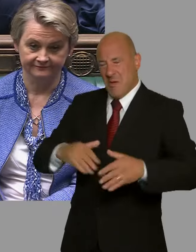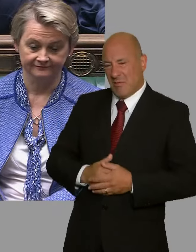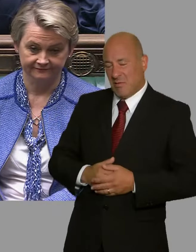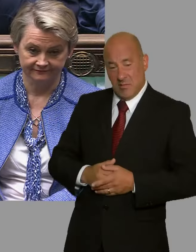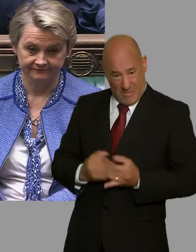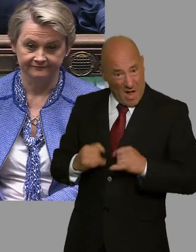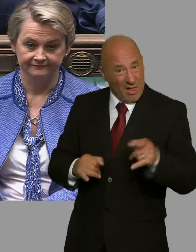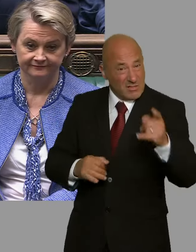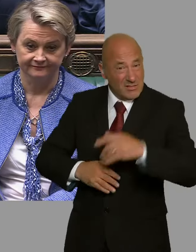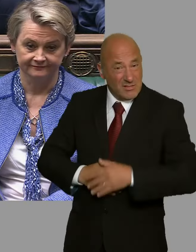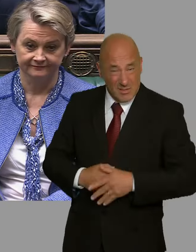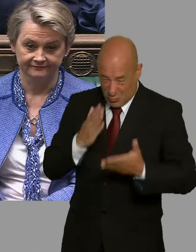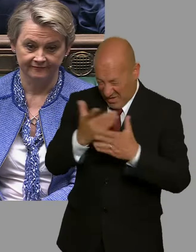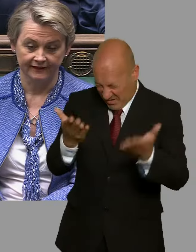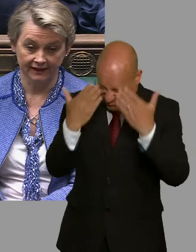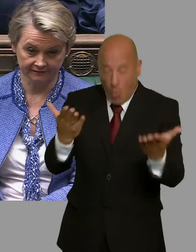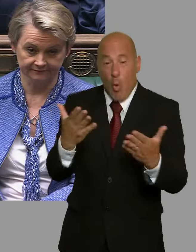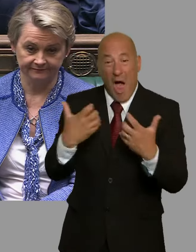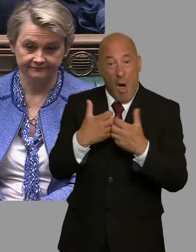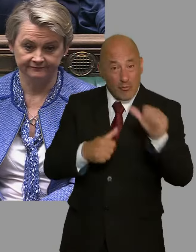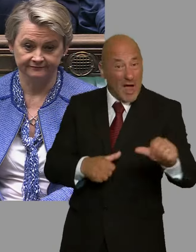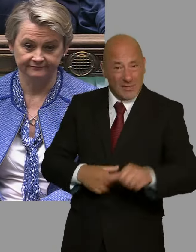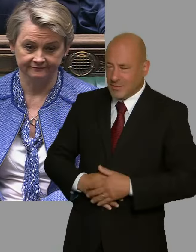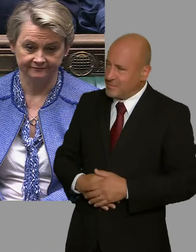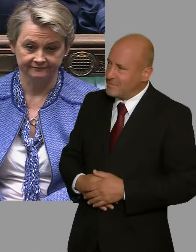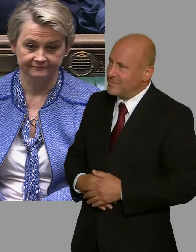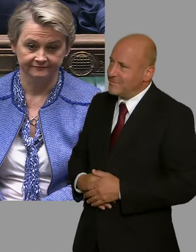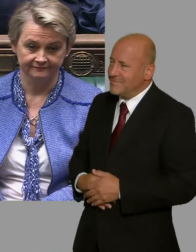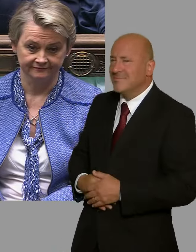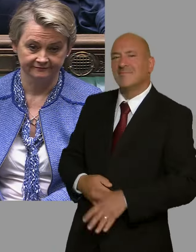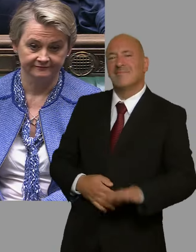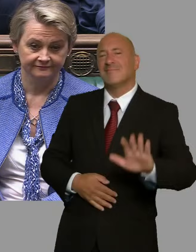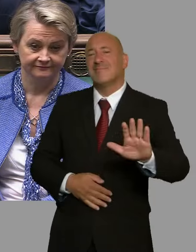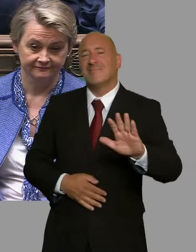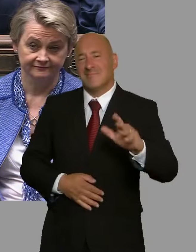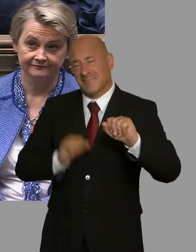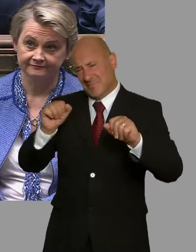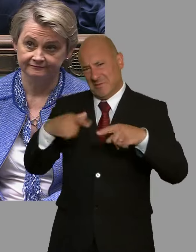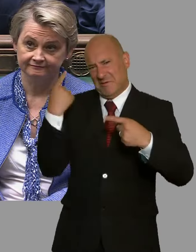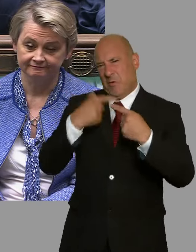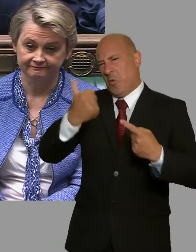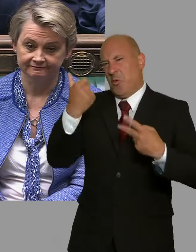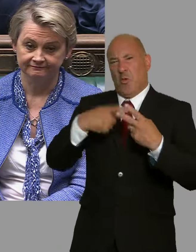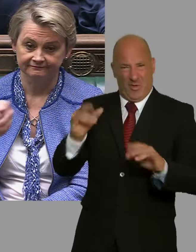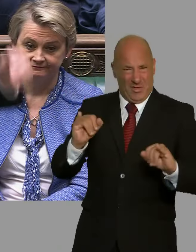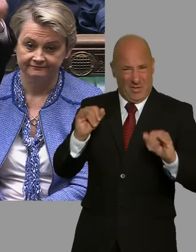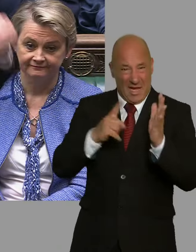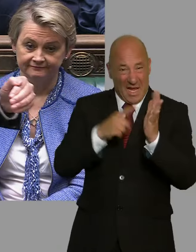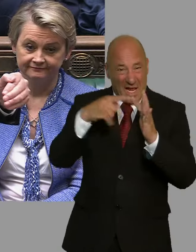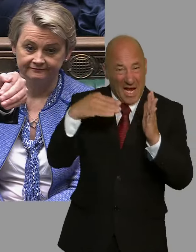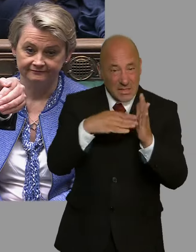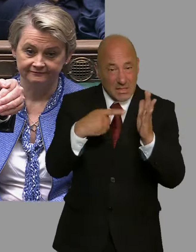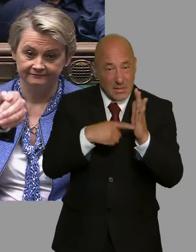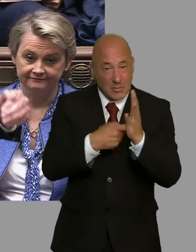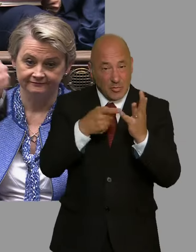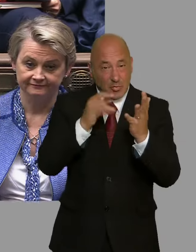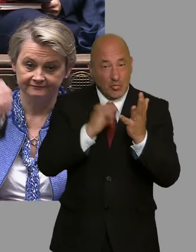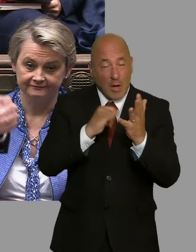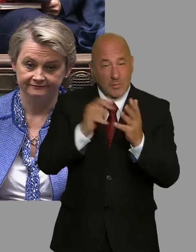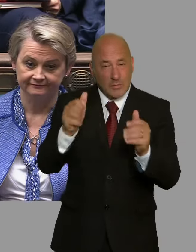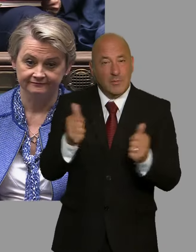Living standards at an all-time low. Energy prices through the roof. Mortgages through the roof. And, Mr. Speaker, we're taking measures to bring prices